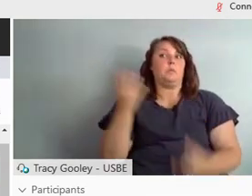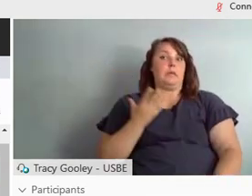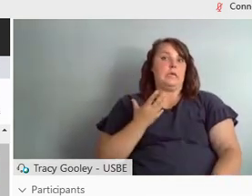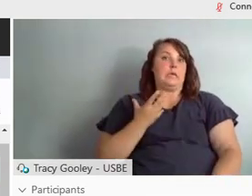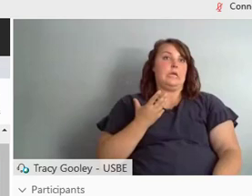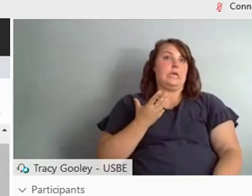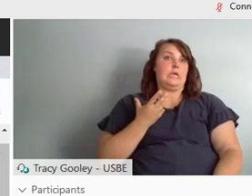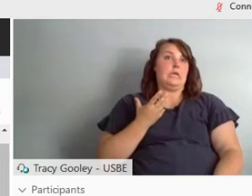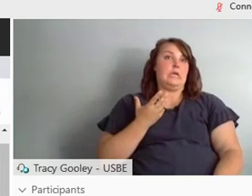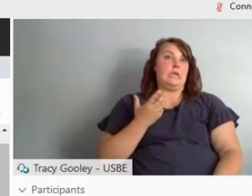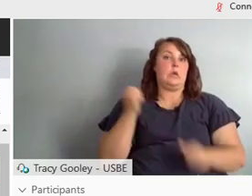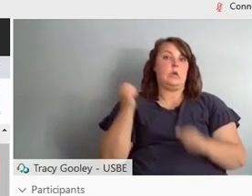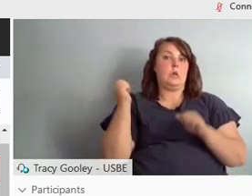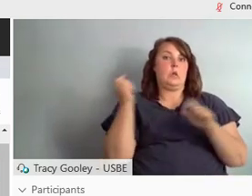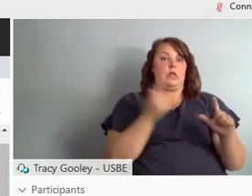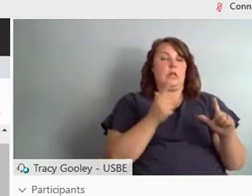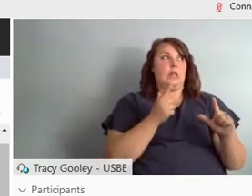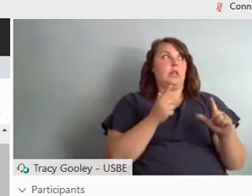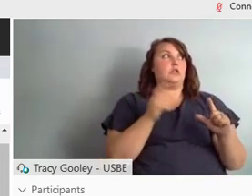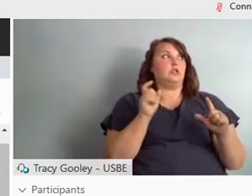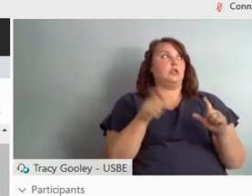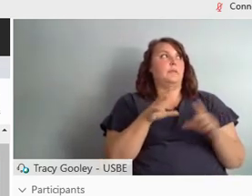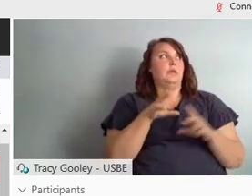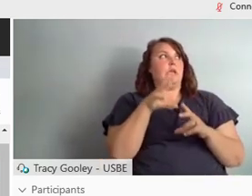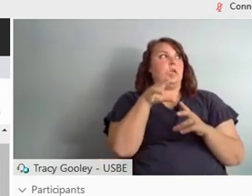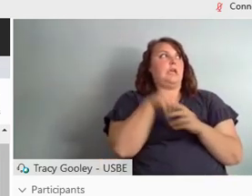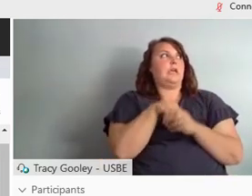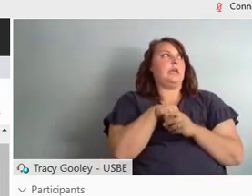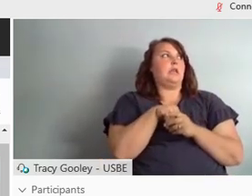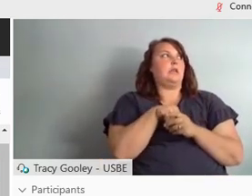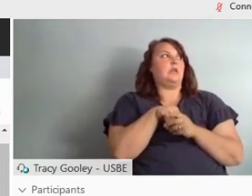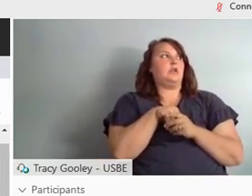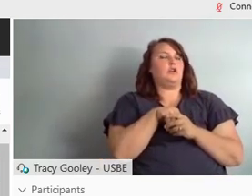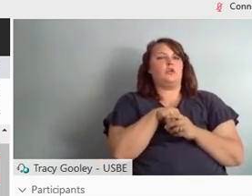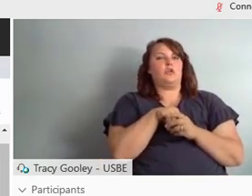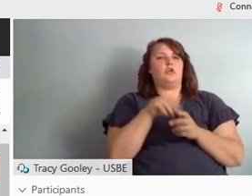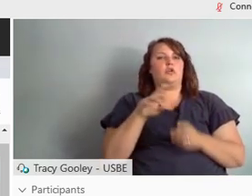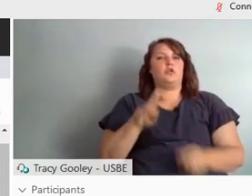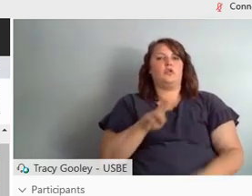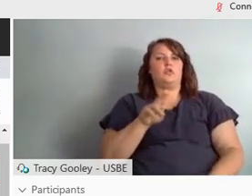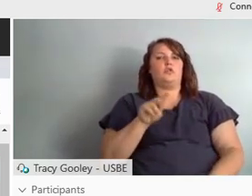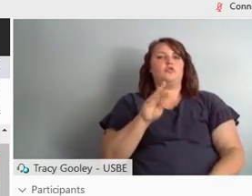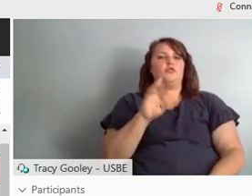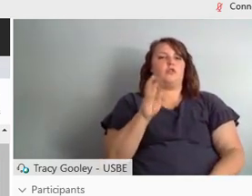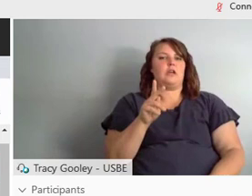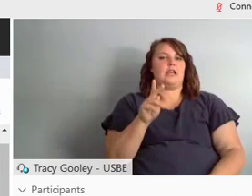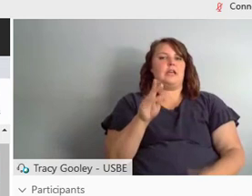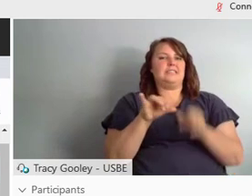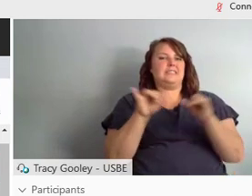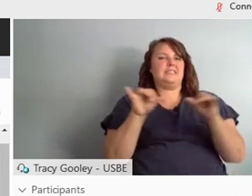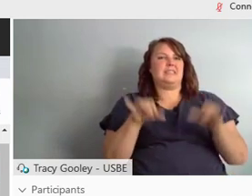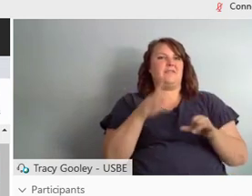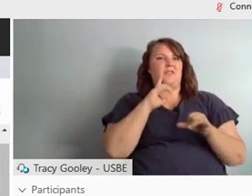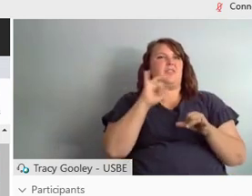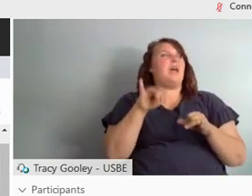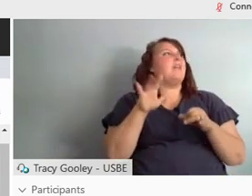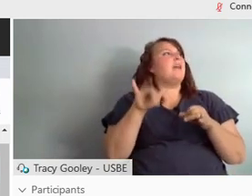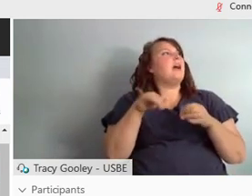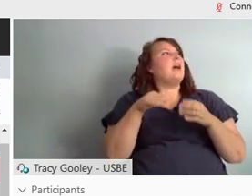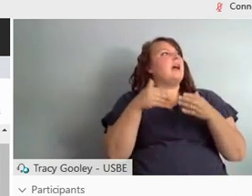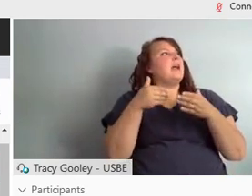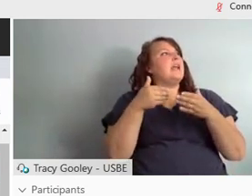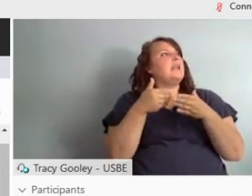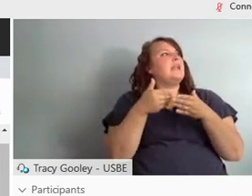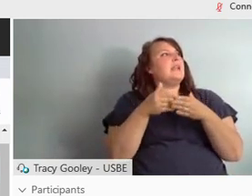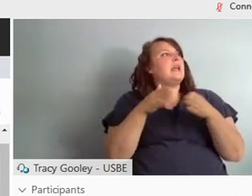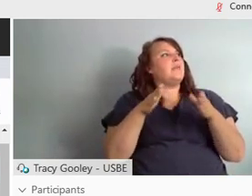told that everybody was in the UTREC system for Data Gateway. So it's neighborhood